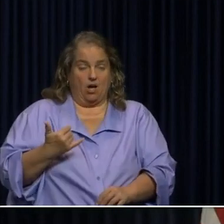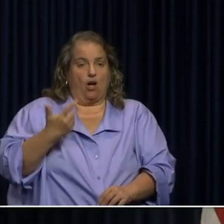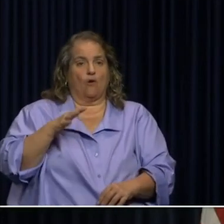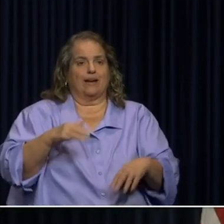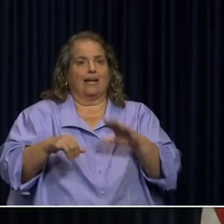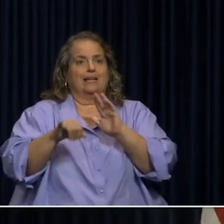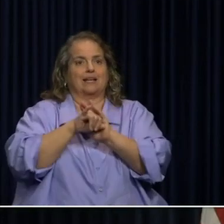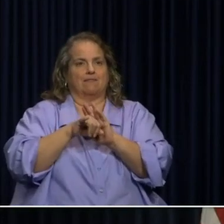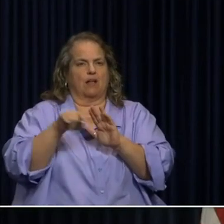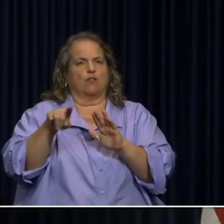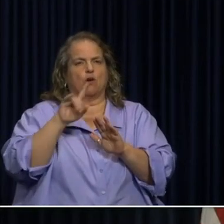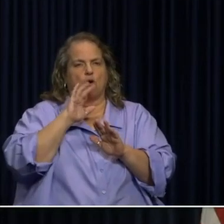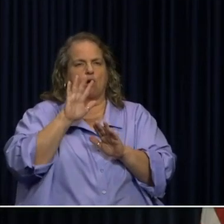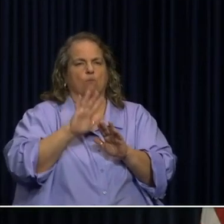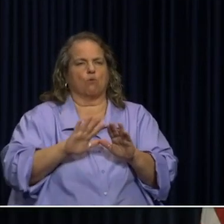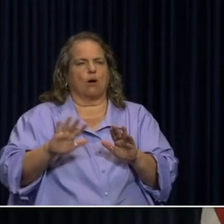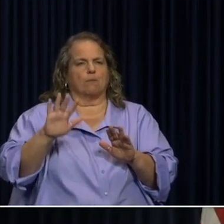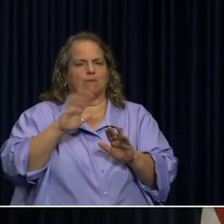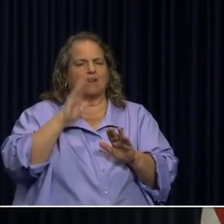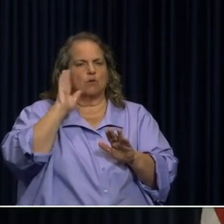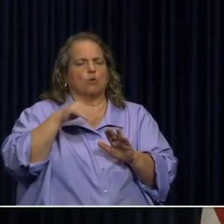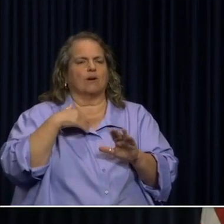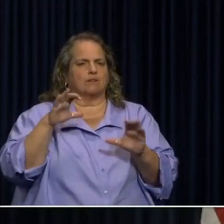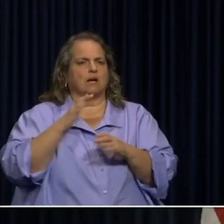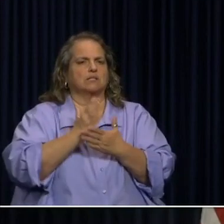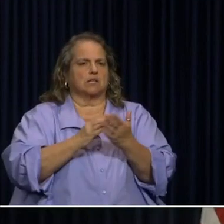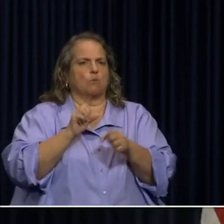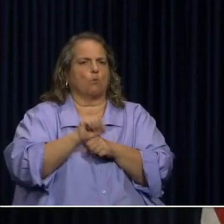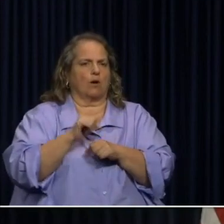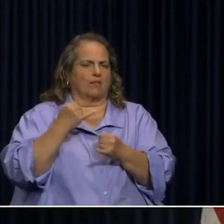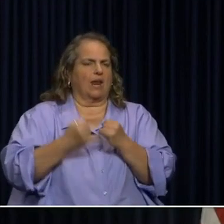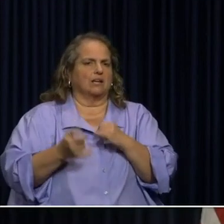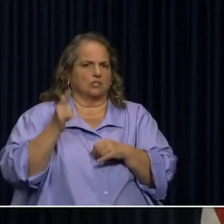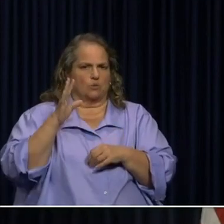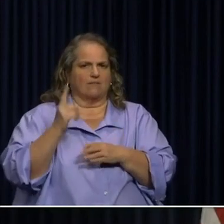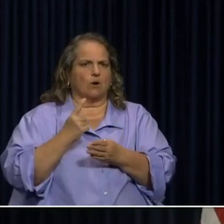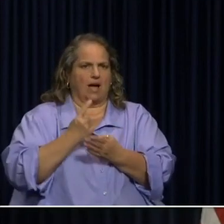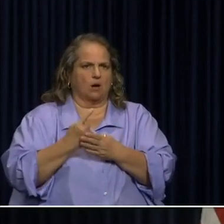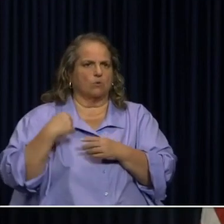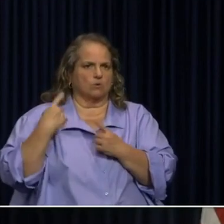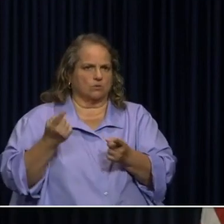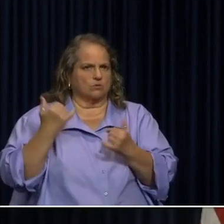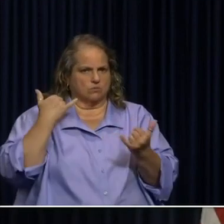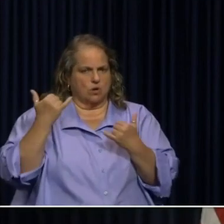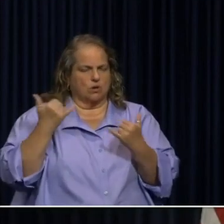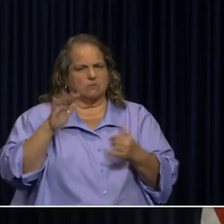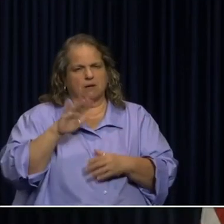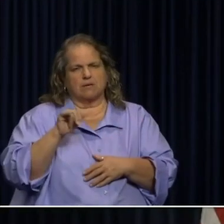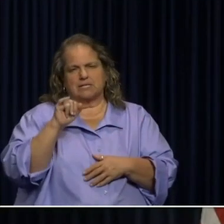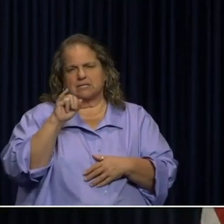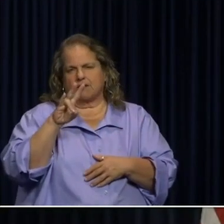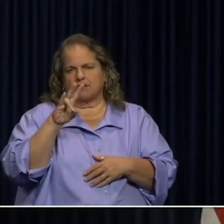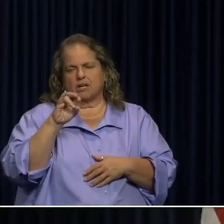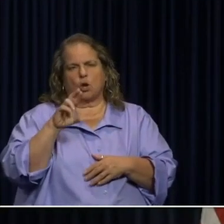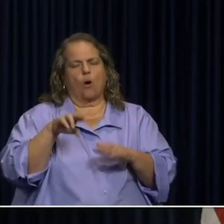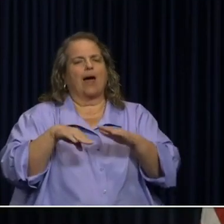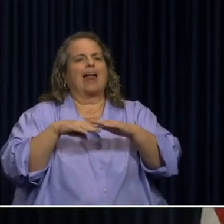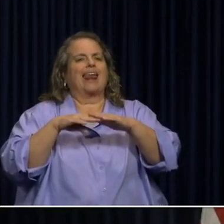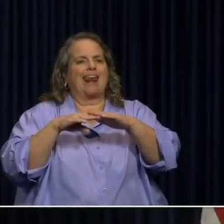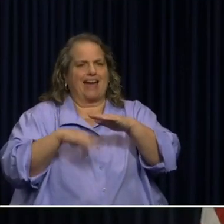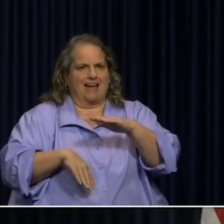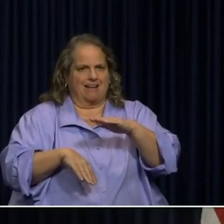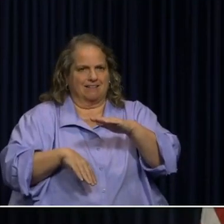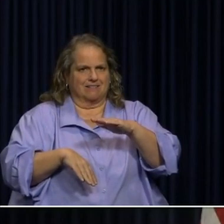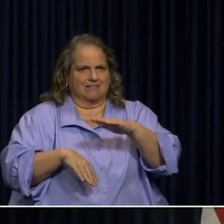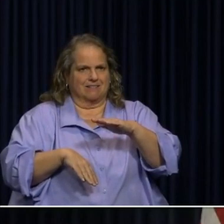identified that there are probably, because there's been some work done in the last 24 hours, around 17 or less